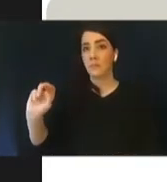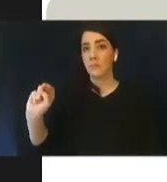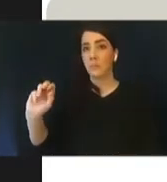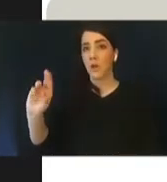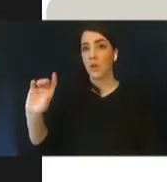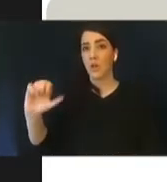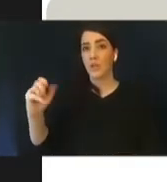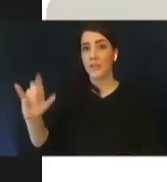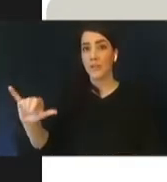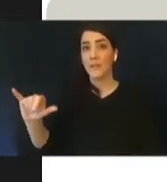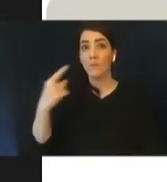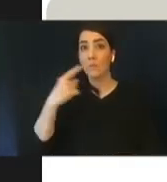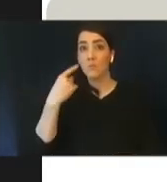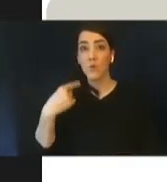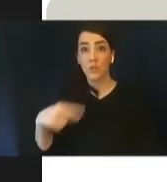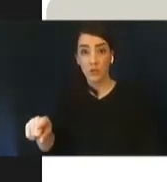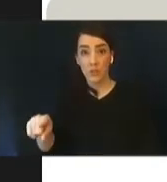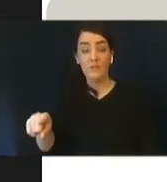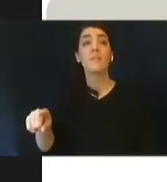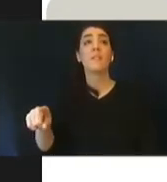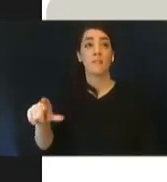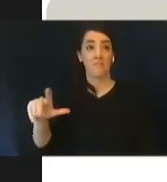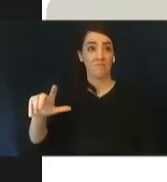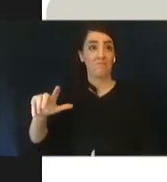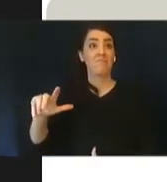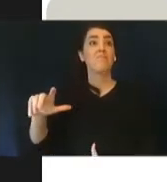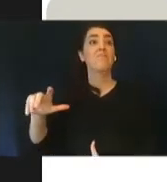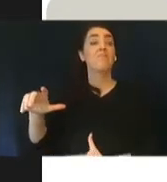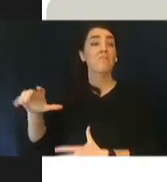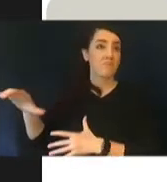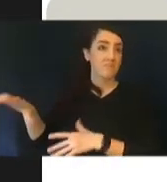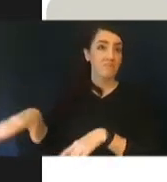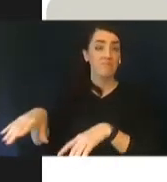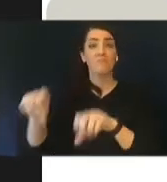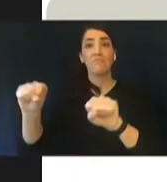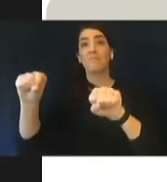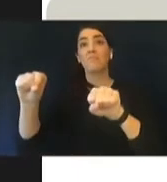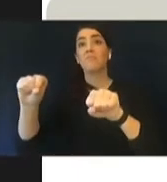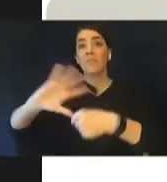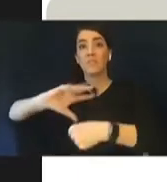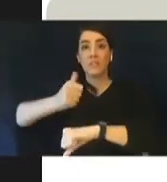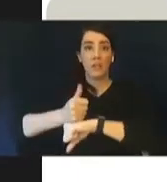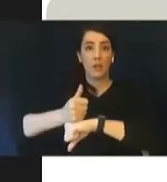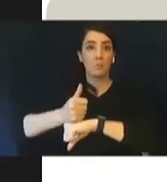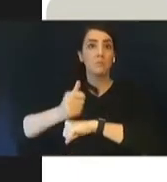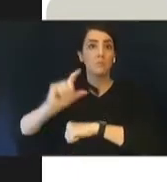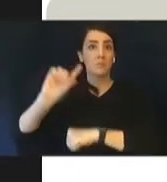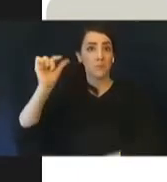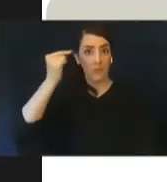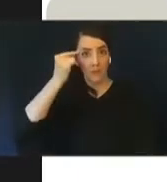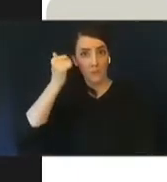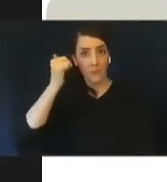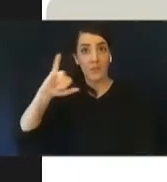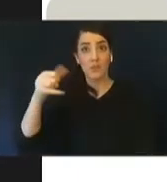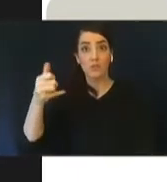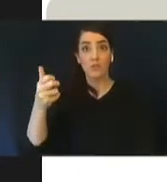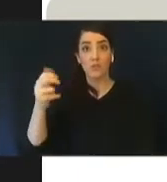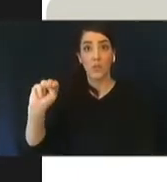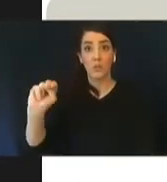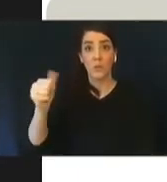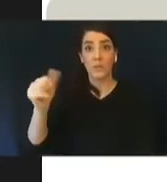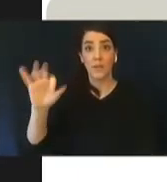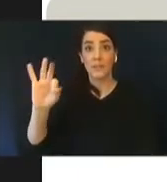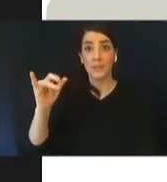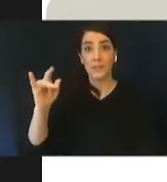seized the moment. They established a provisional government that in January of 1918 declared the creation